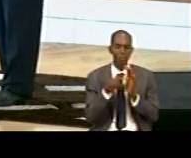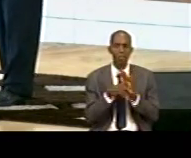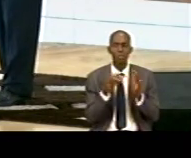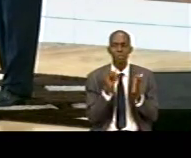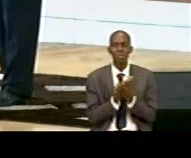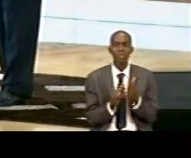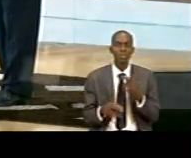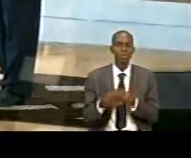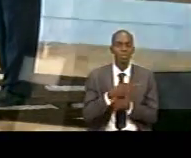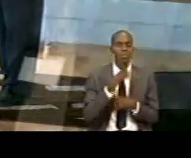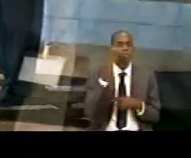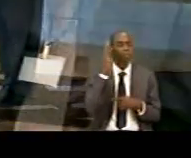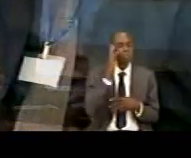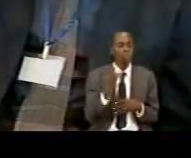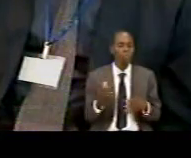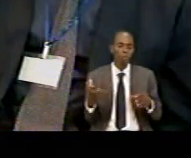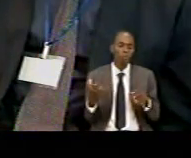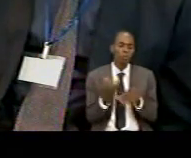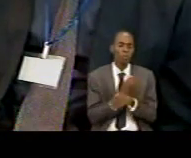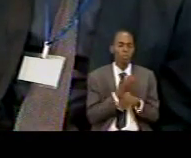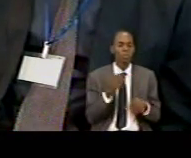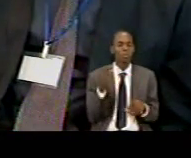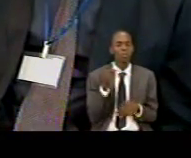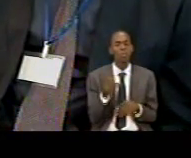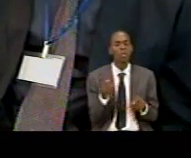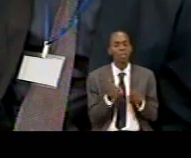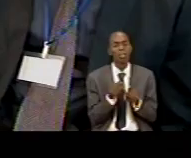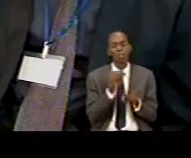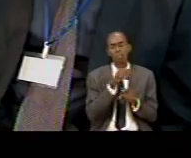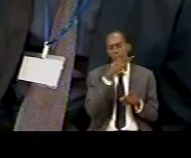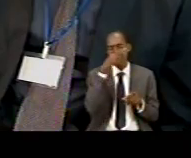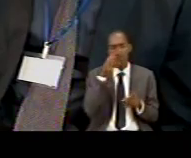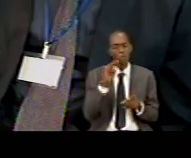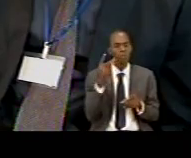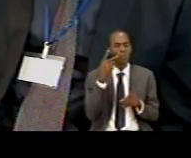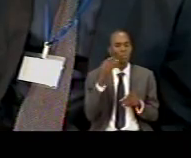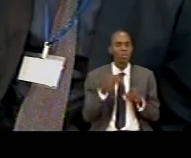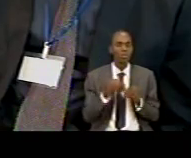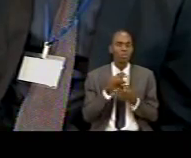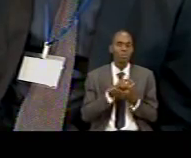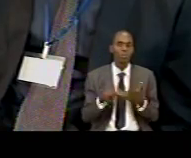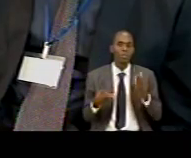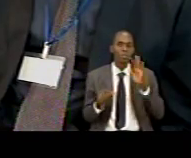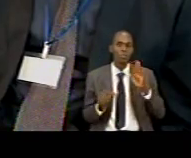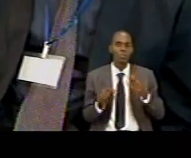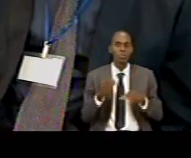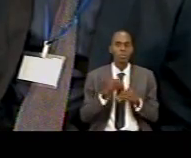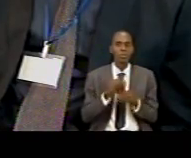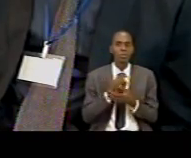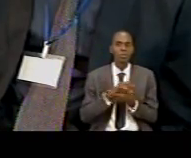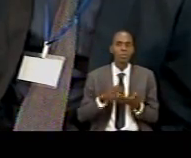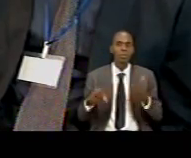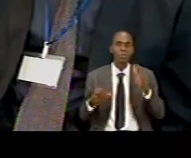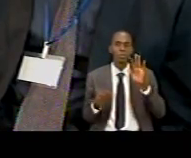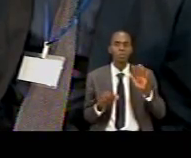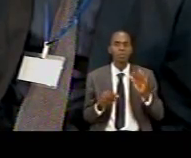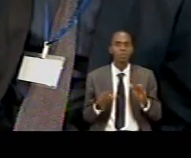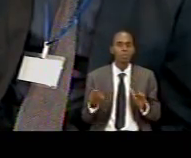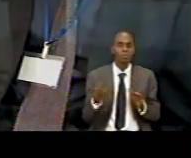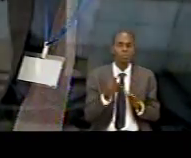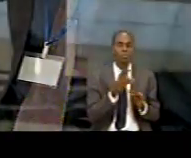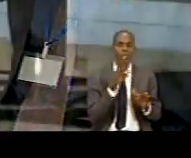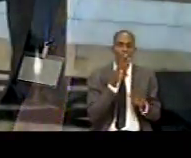should overtake you as a thief. Look at verse 5. In verse 5, ye are all